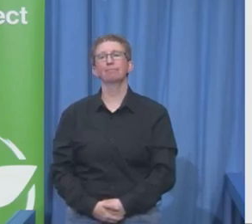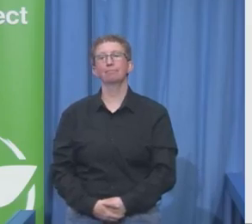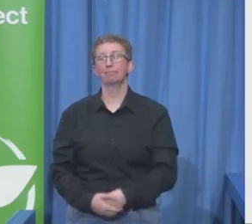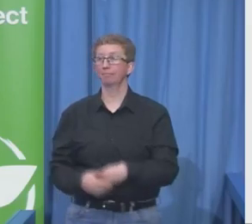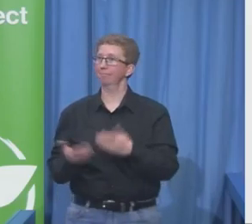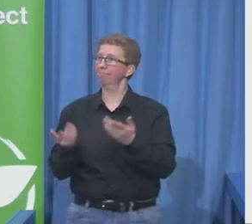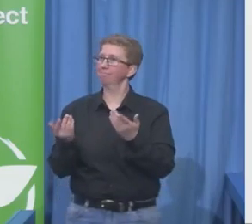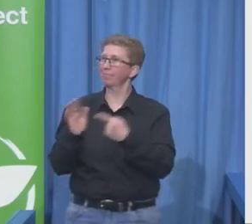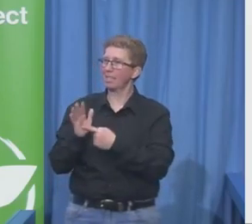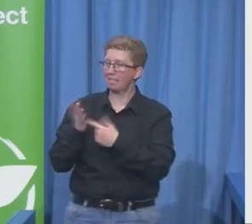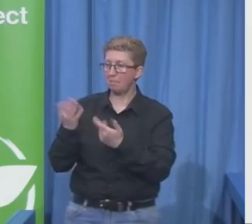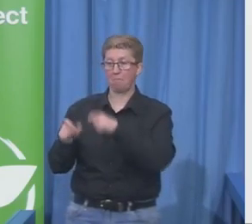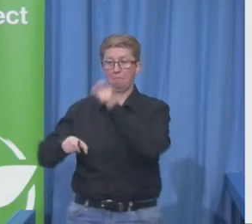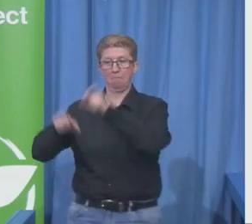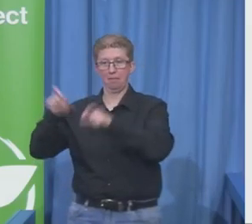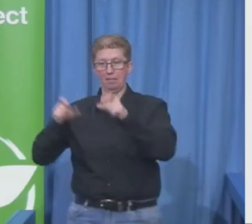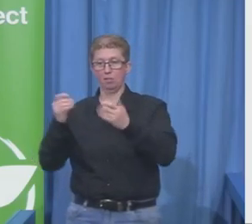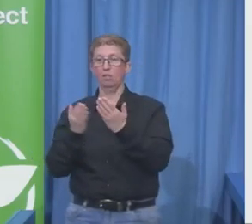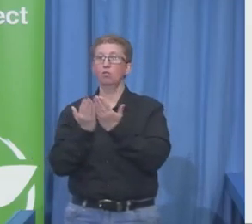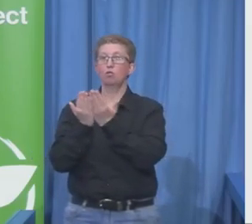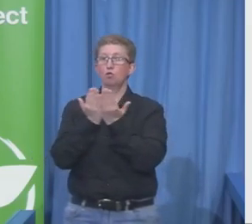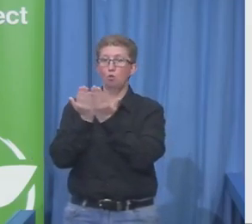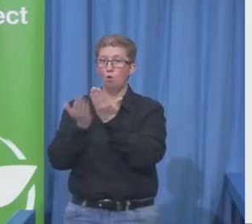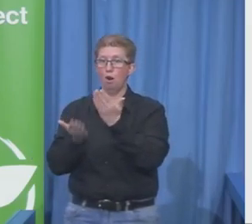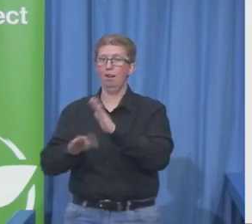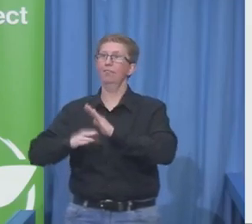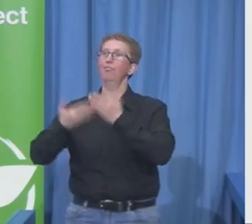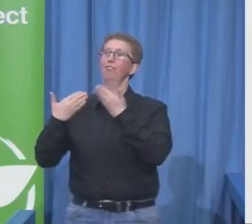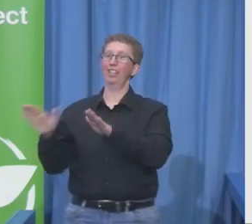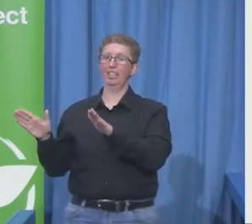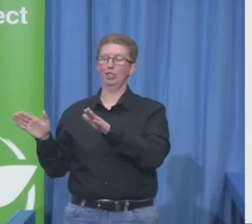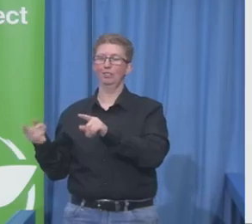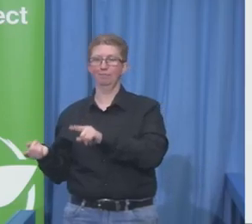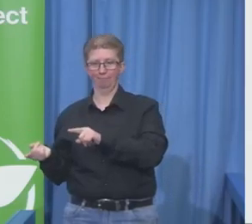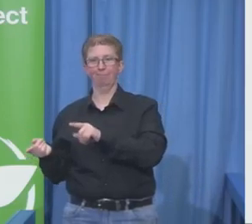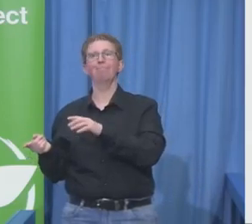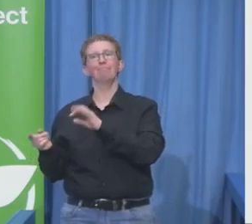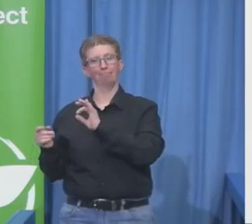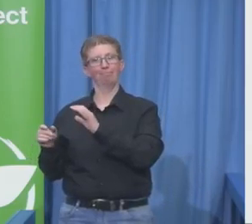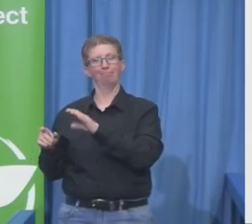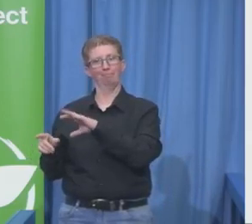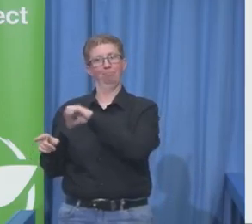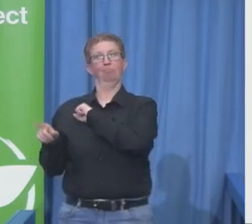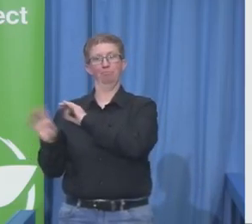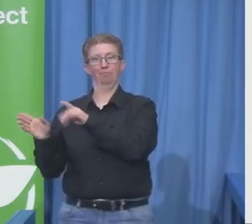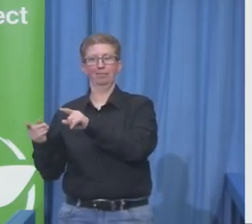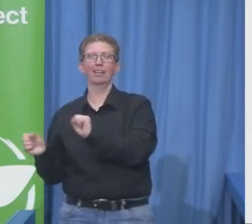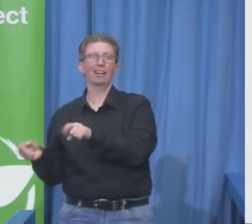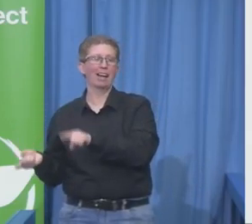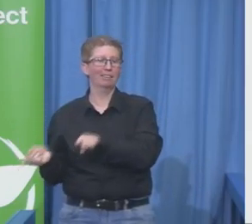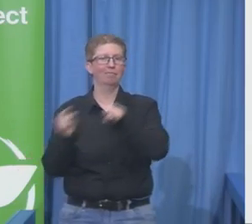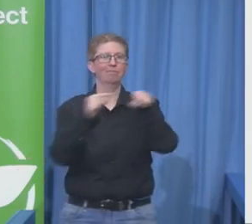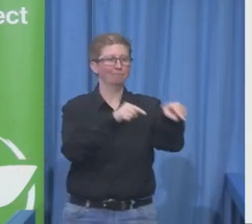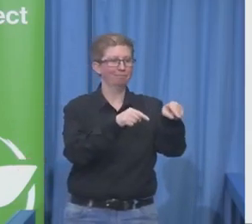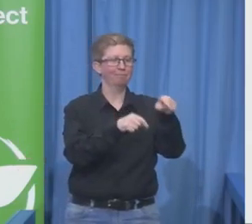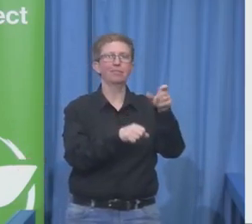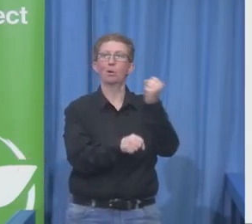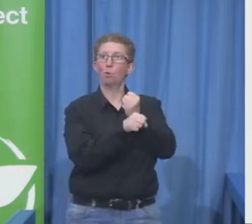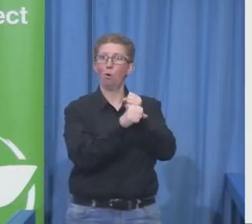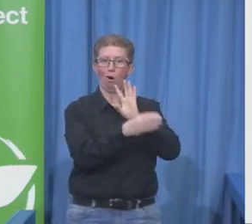gap. Australia has introduced a national disability insurance scheme, which has brought increased focus to people with disability